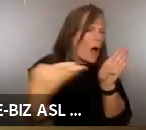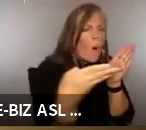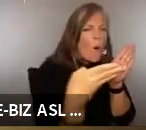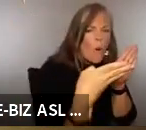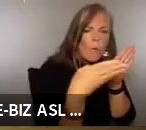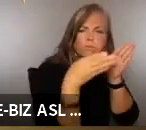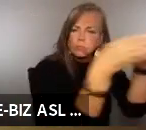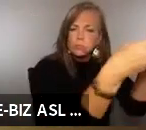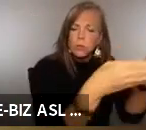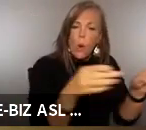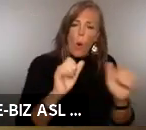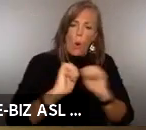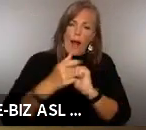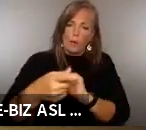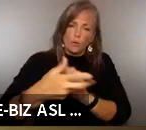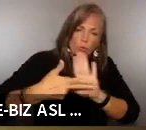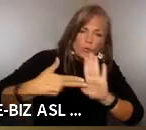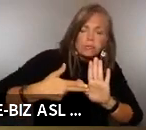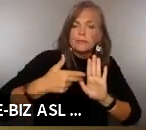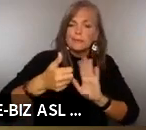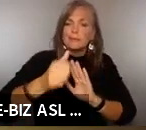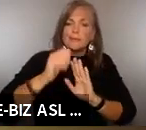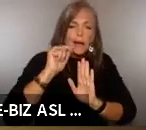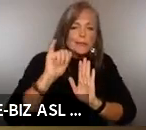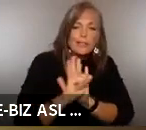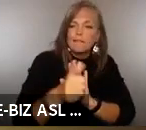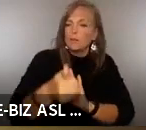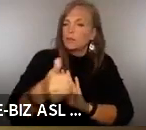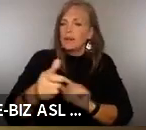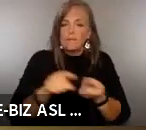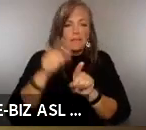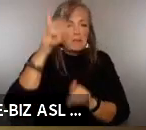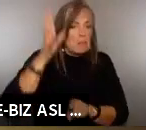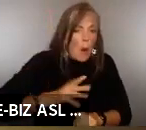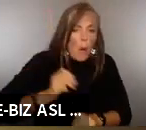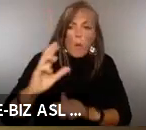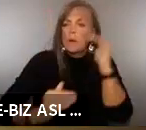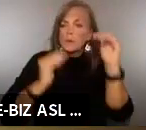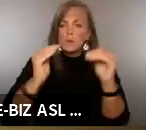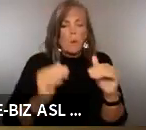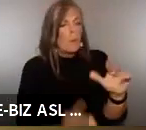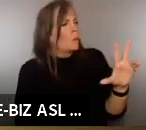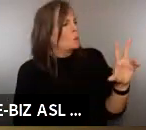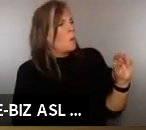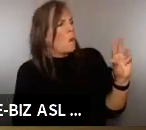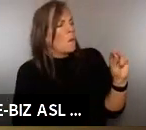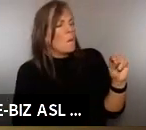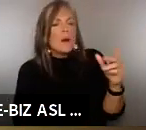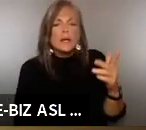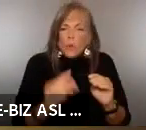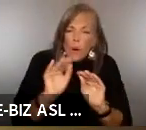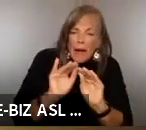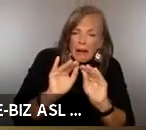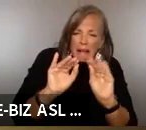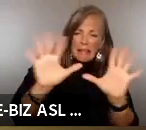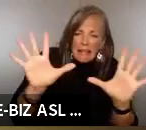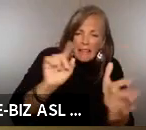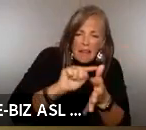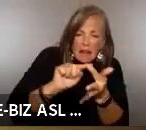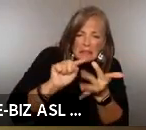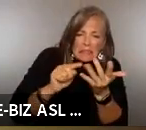yourself as a man, as an adult. It's no. Just kind of clarify some